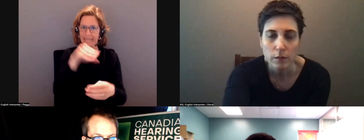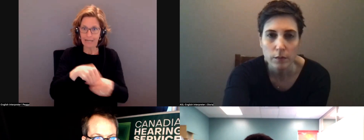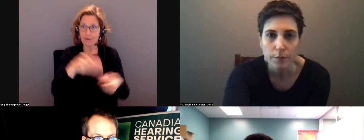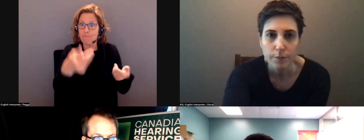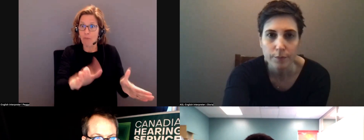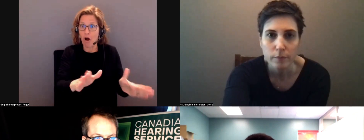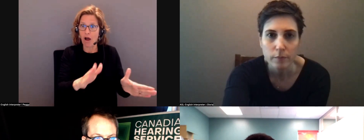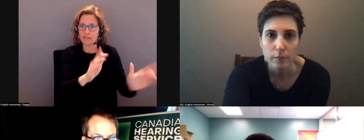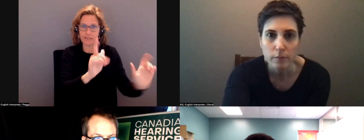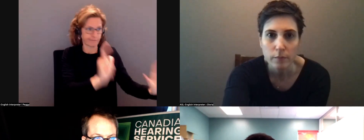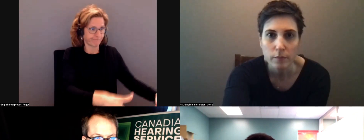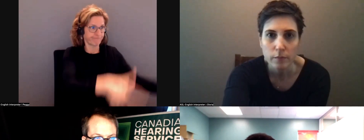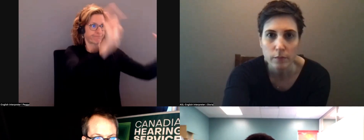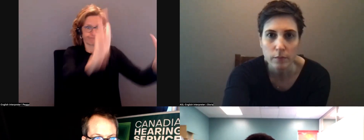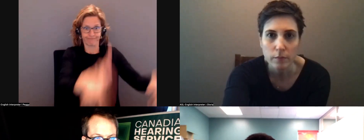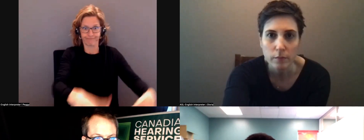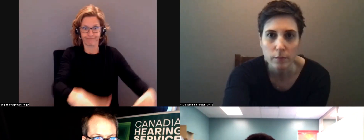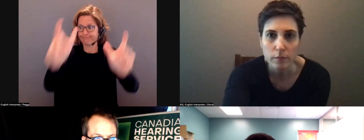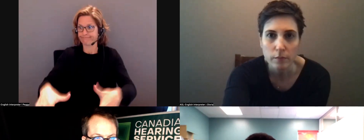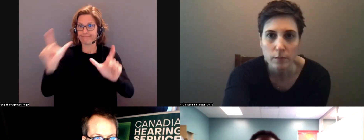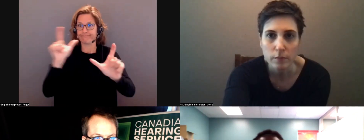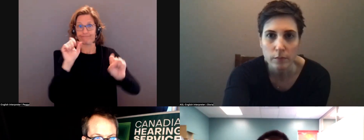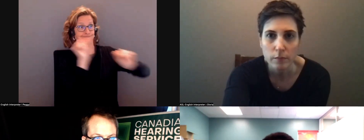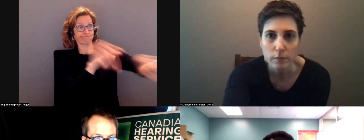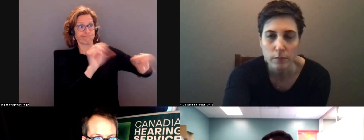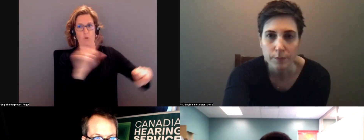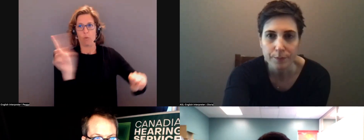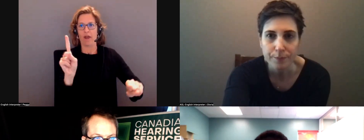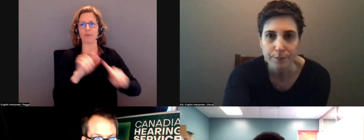have access to them no matter where they are.